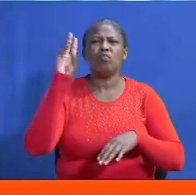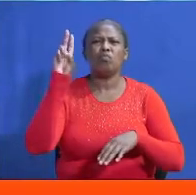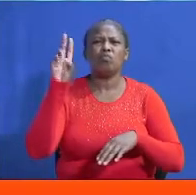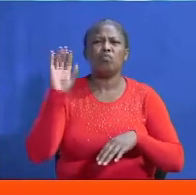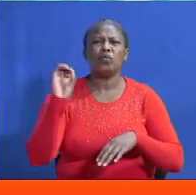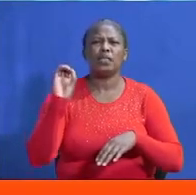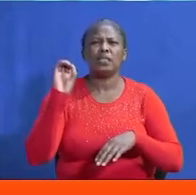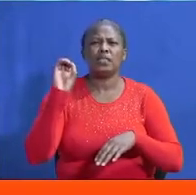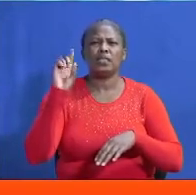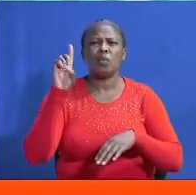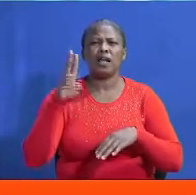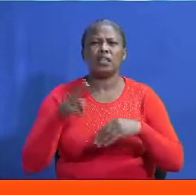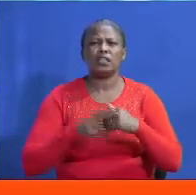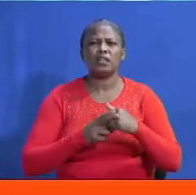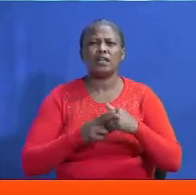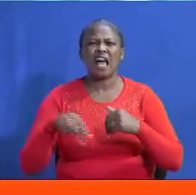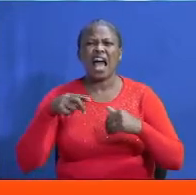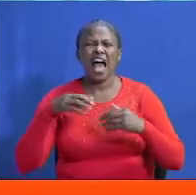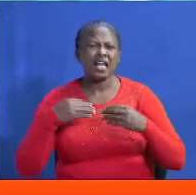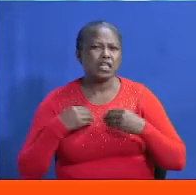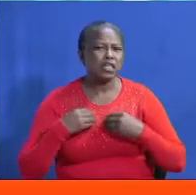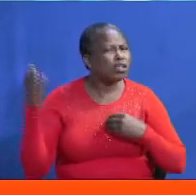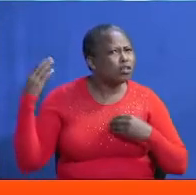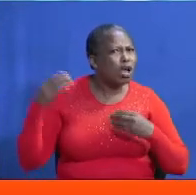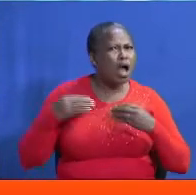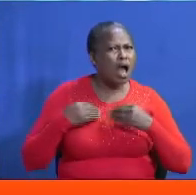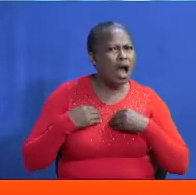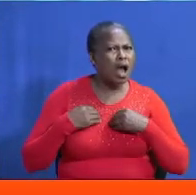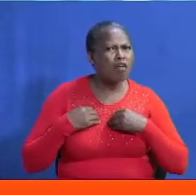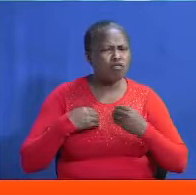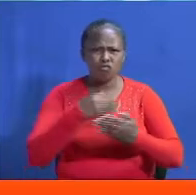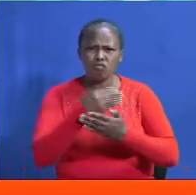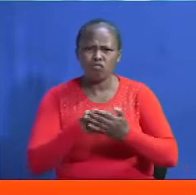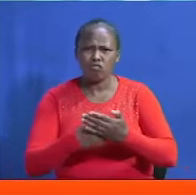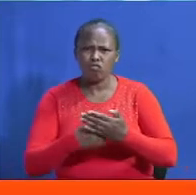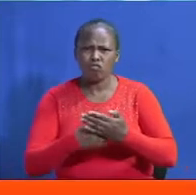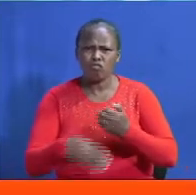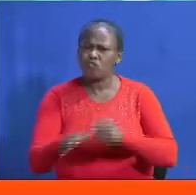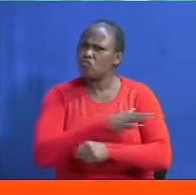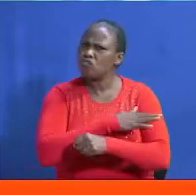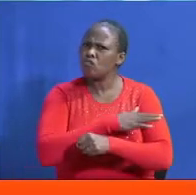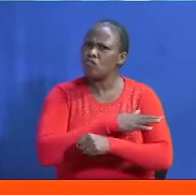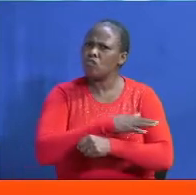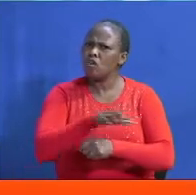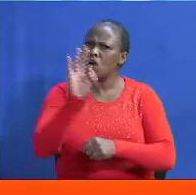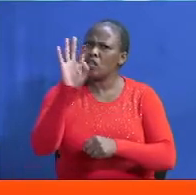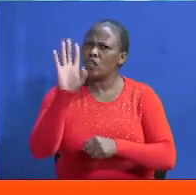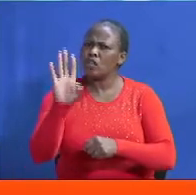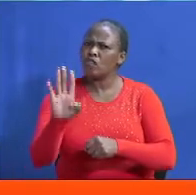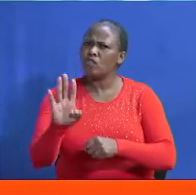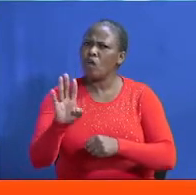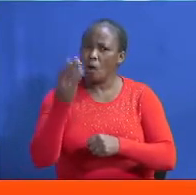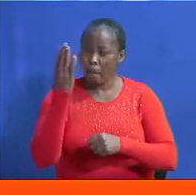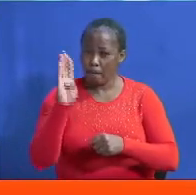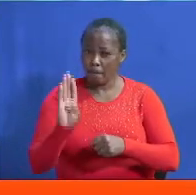is we had form 34Bs. We had a complete number of form 34Bs,